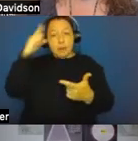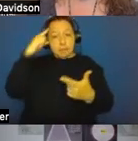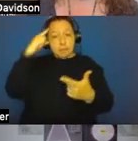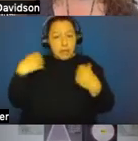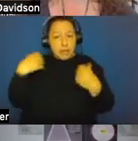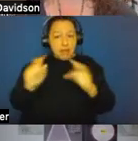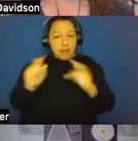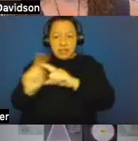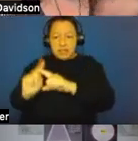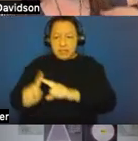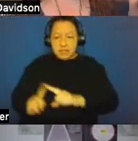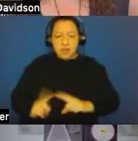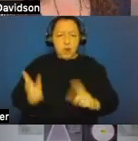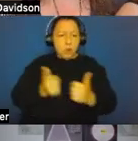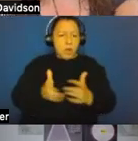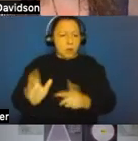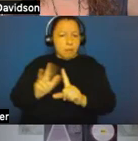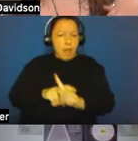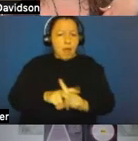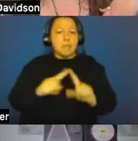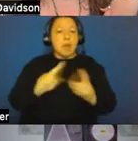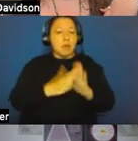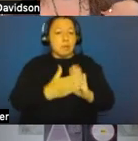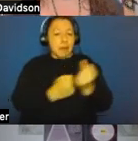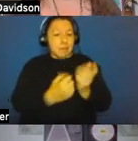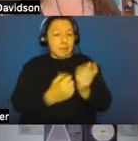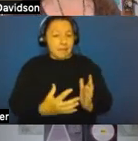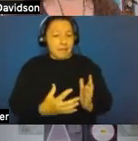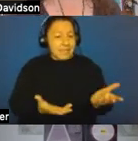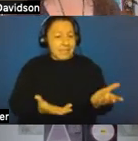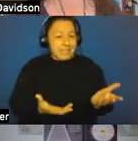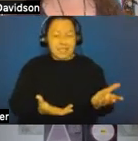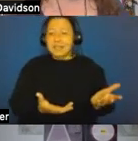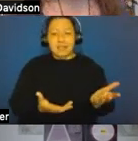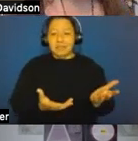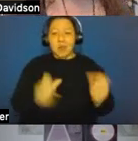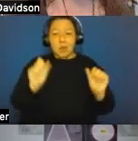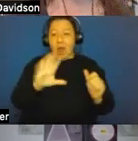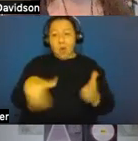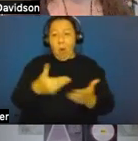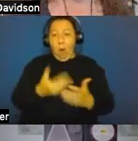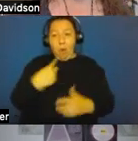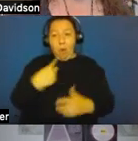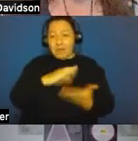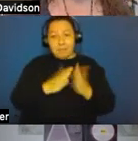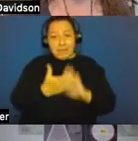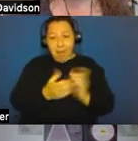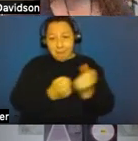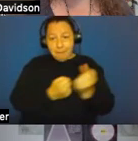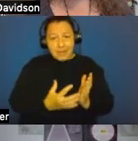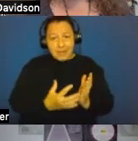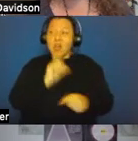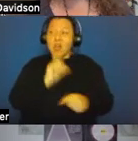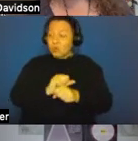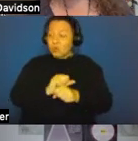modalities. But to be an advocate, there's, you know, there's really, we can all be advocates, and we all are advocates to some degree, right?